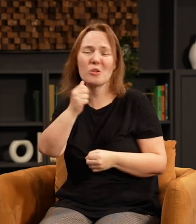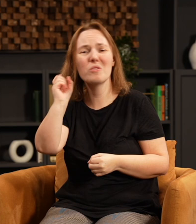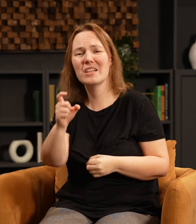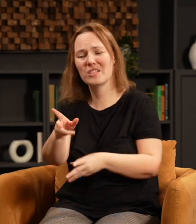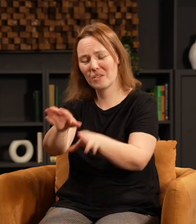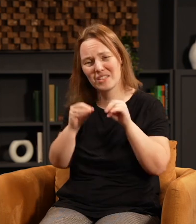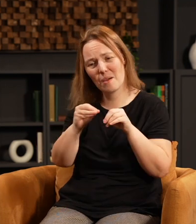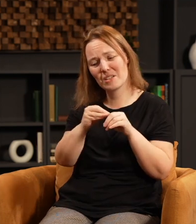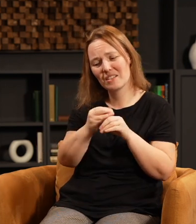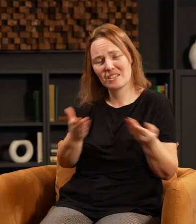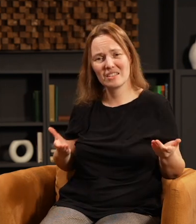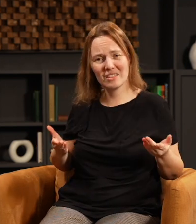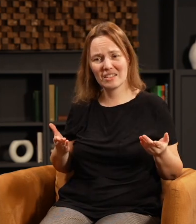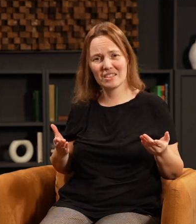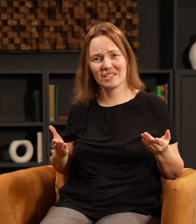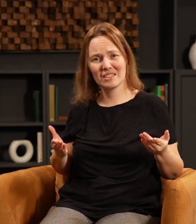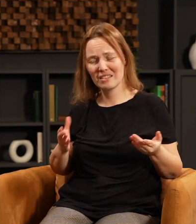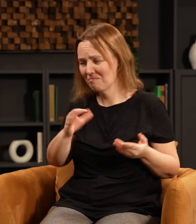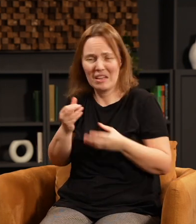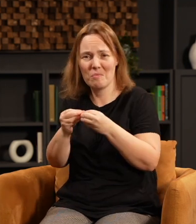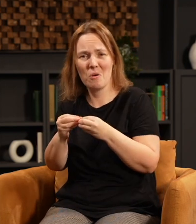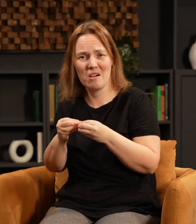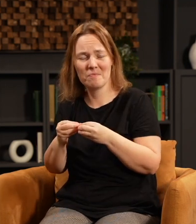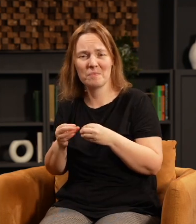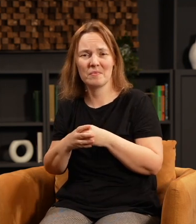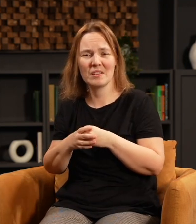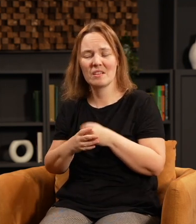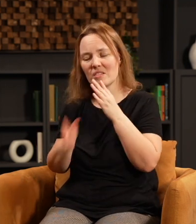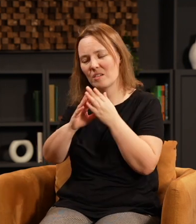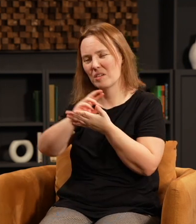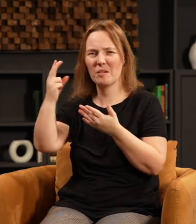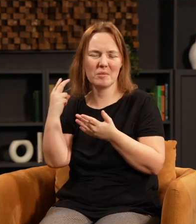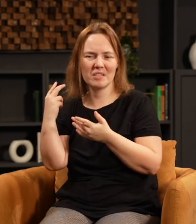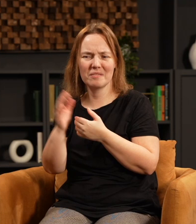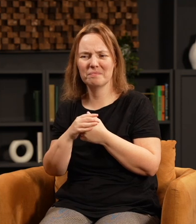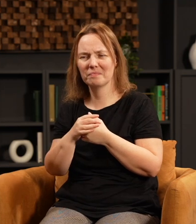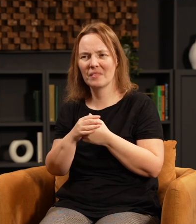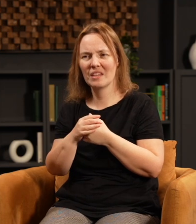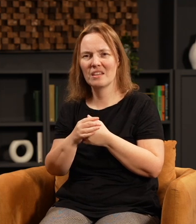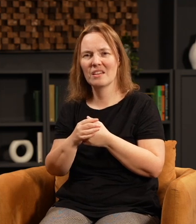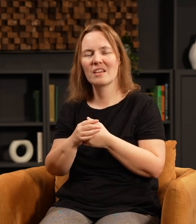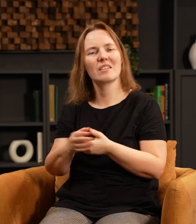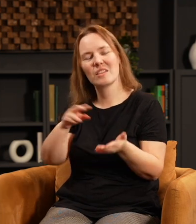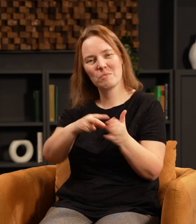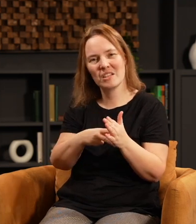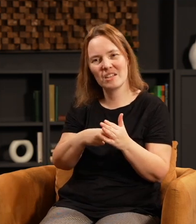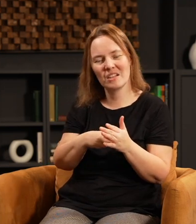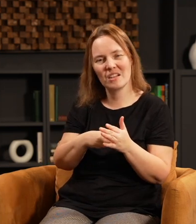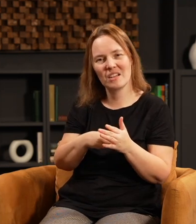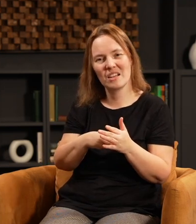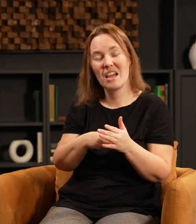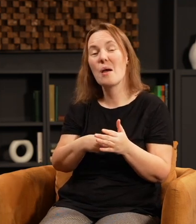stuff anymore. You see, we talked about a couple weeks ago, or maybe it was last week, that the definition of demonized